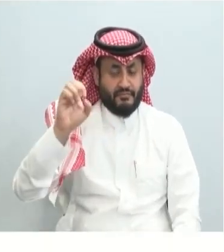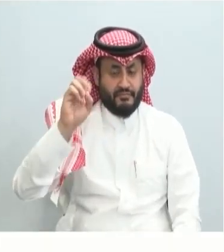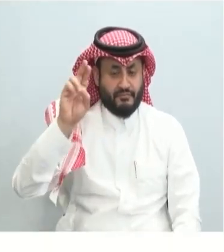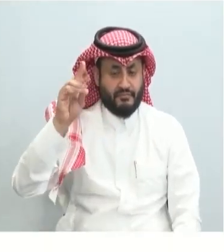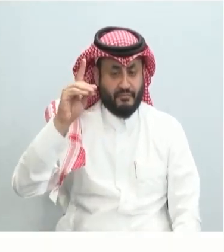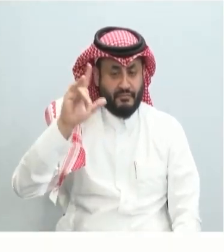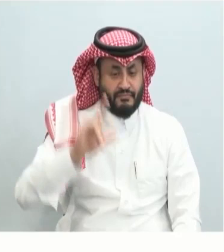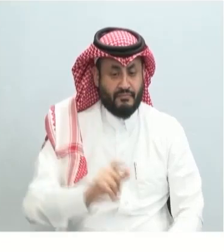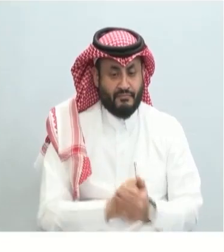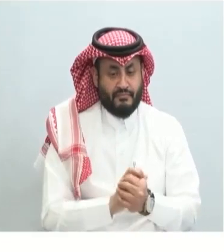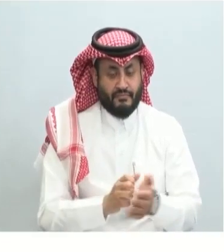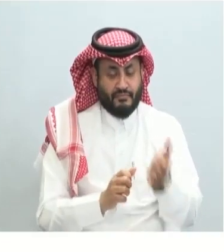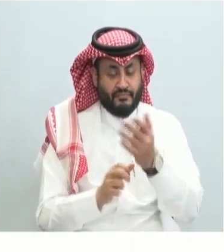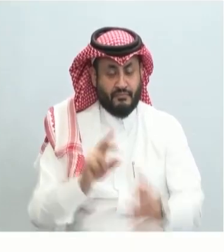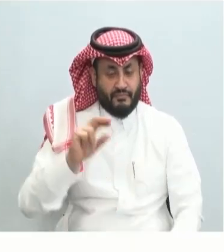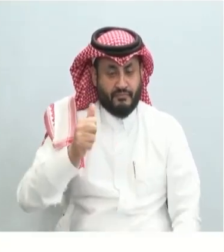cloudy.